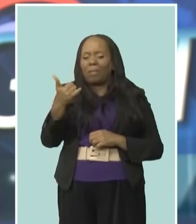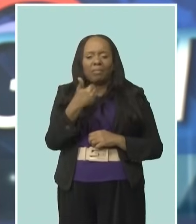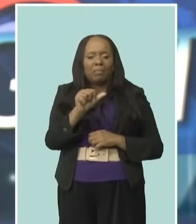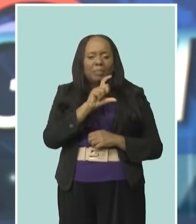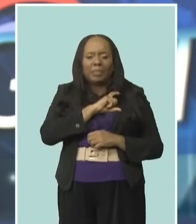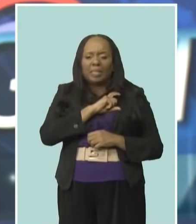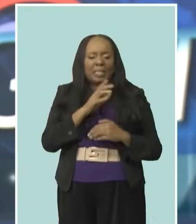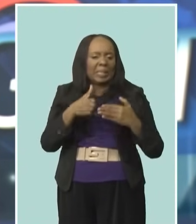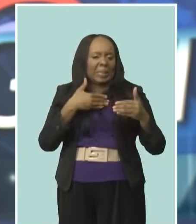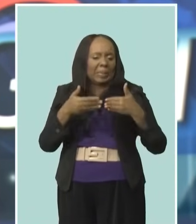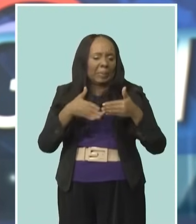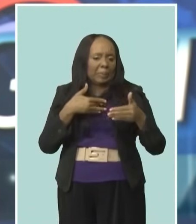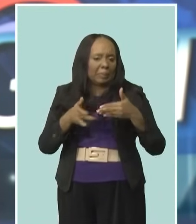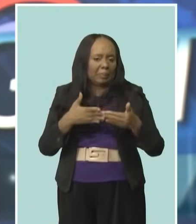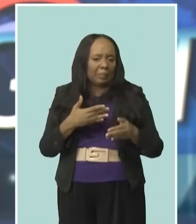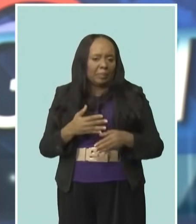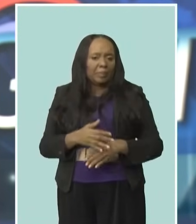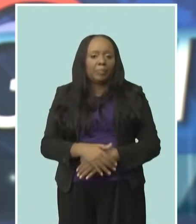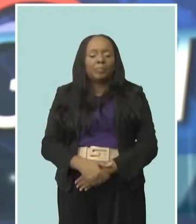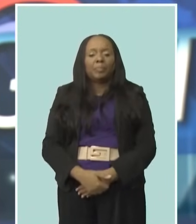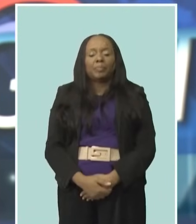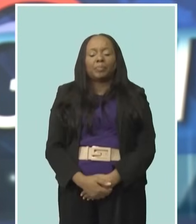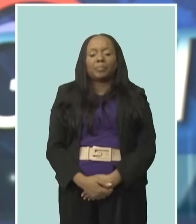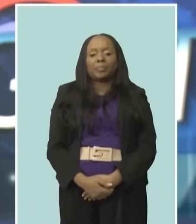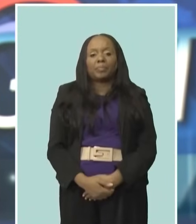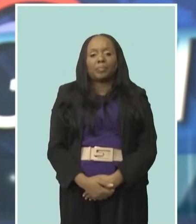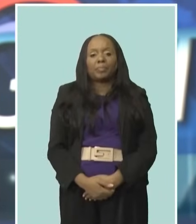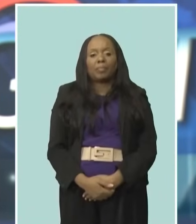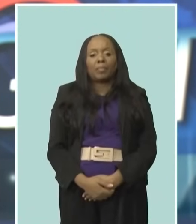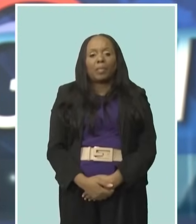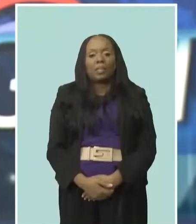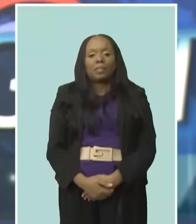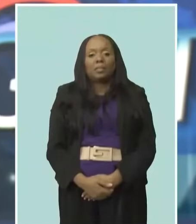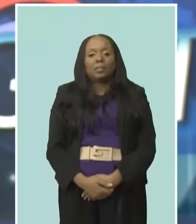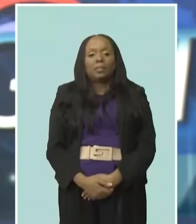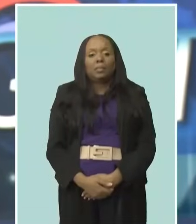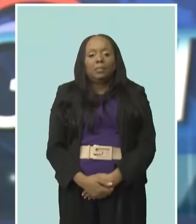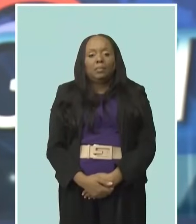1-800-8477 or 1-800-TIPS, or call any police station.